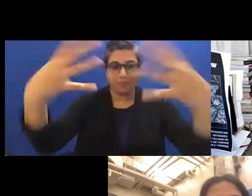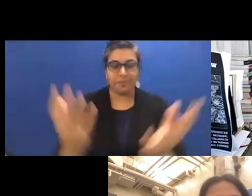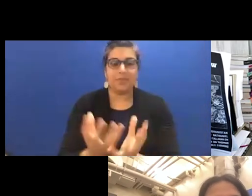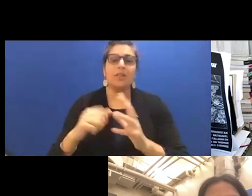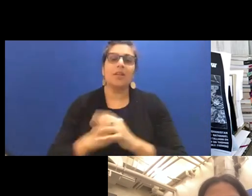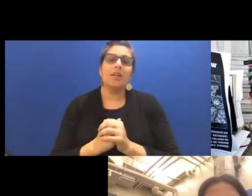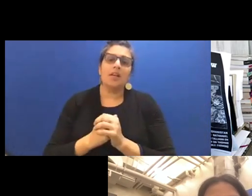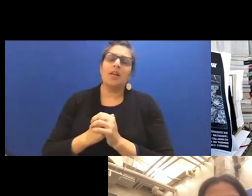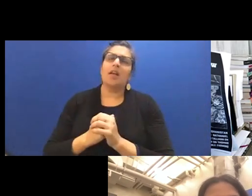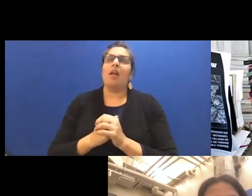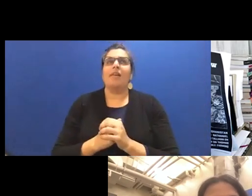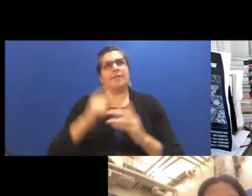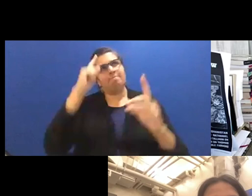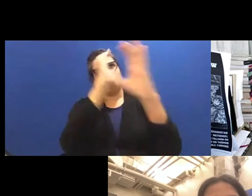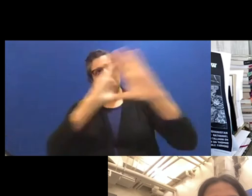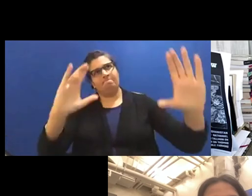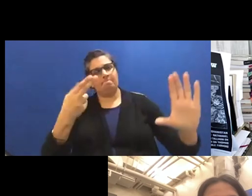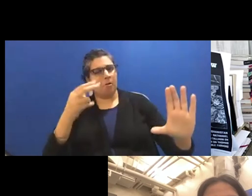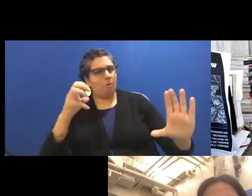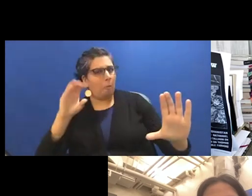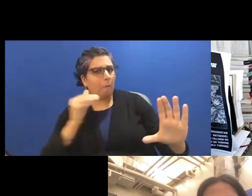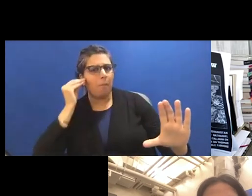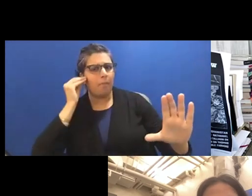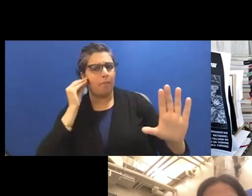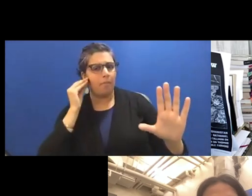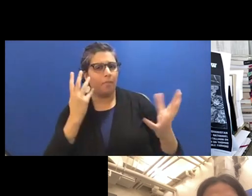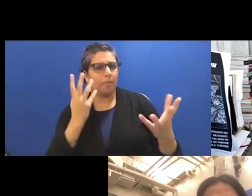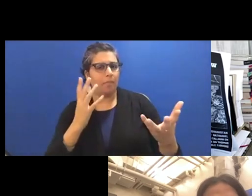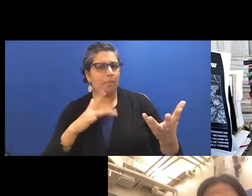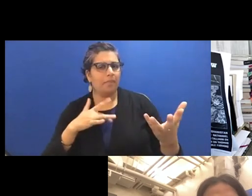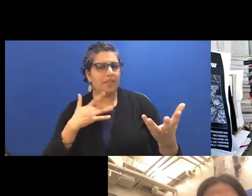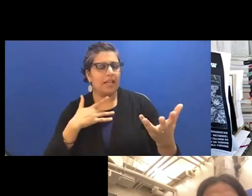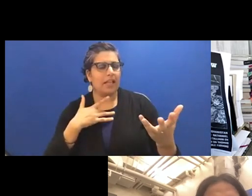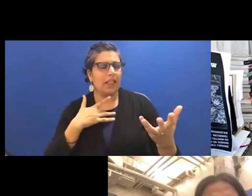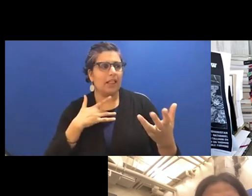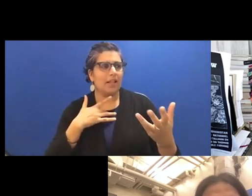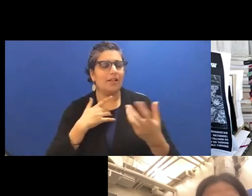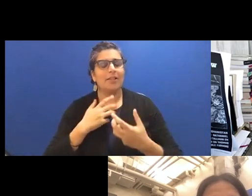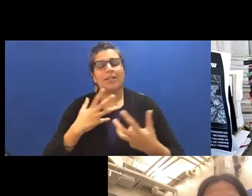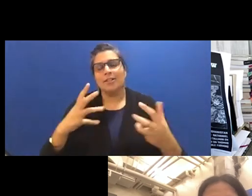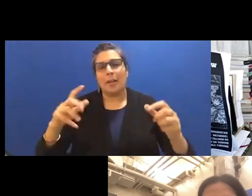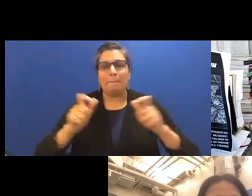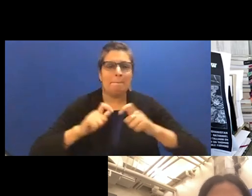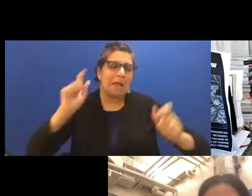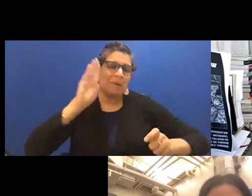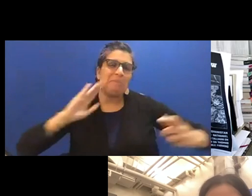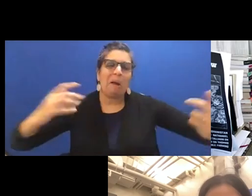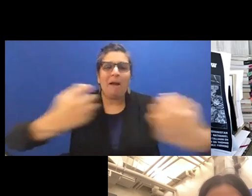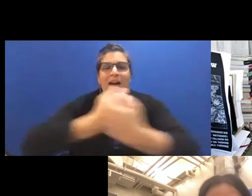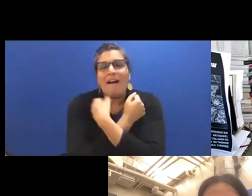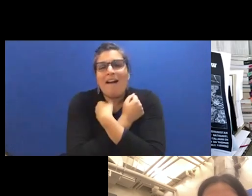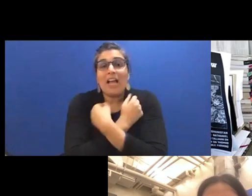when I think about home, for me, it's that feeling that you're getting like a warm, big brown hug, and you don't have to be